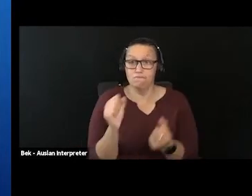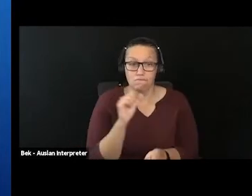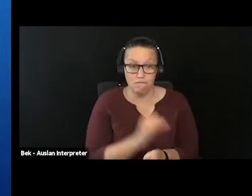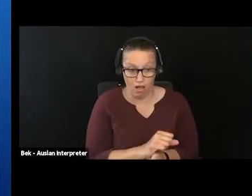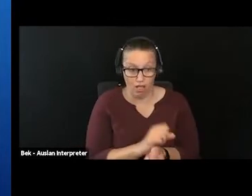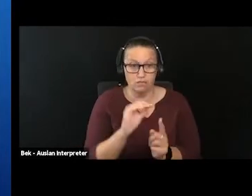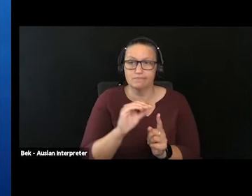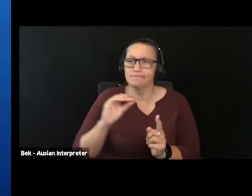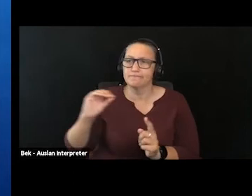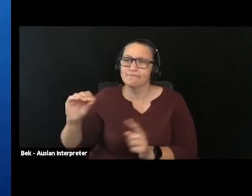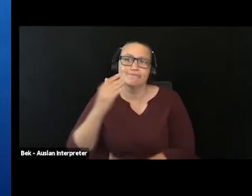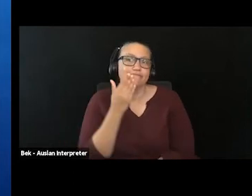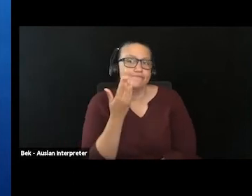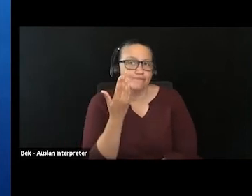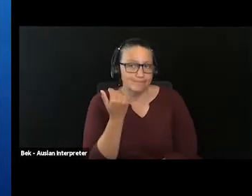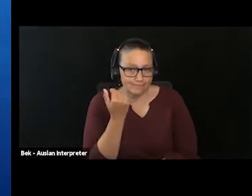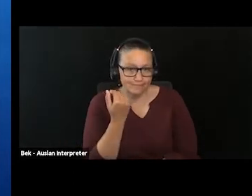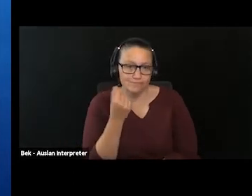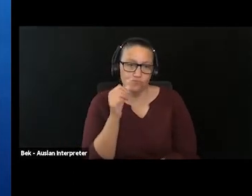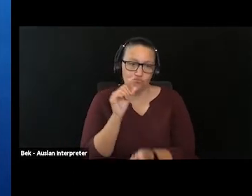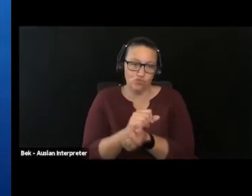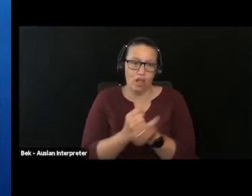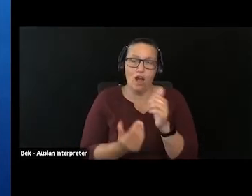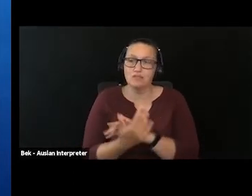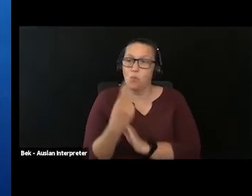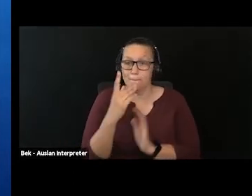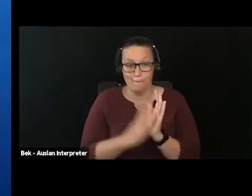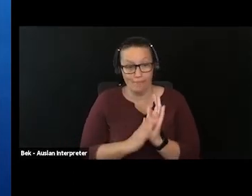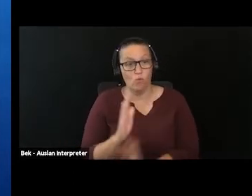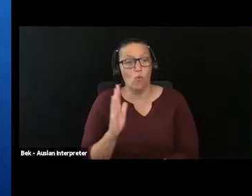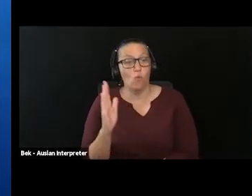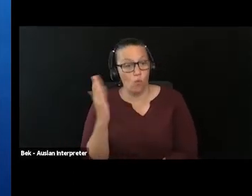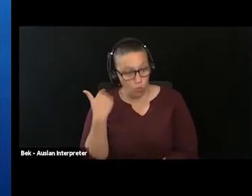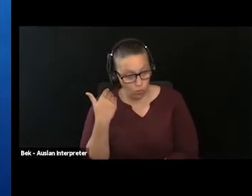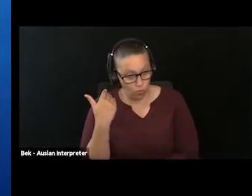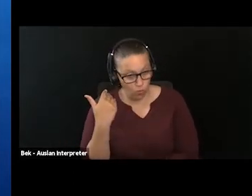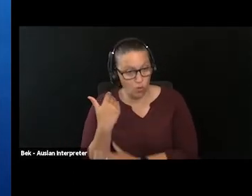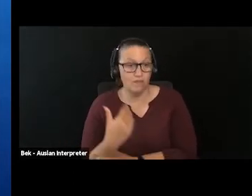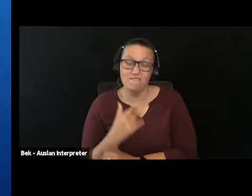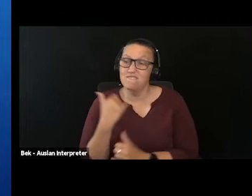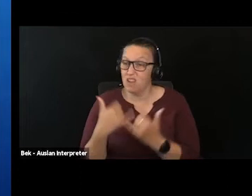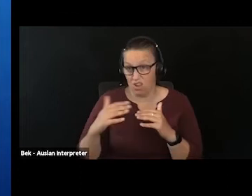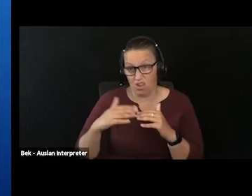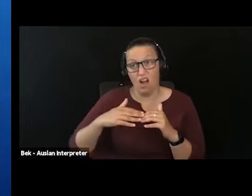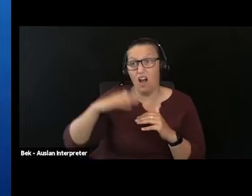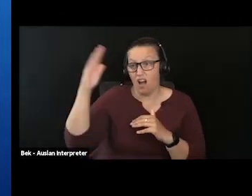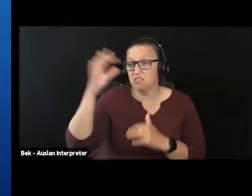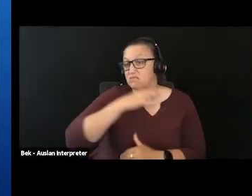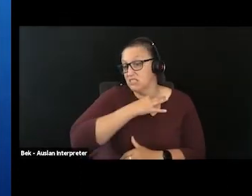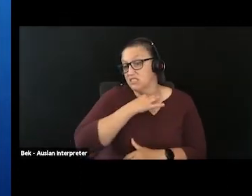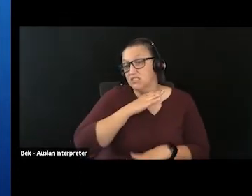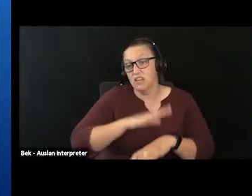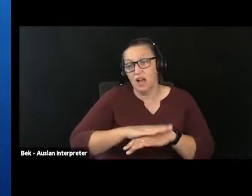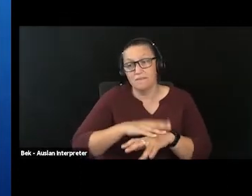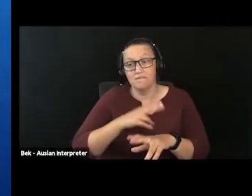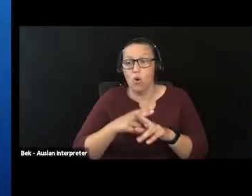progression to recently incarcerated under a month ago. So very important to represent this very high risk period for overdose during the first